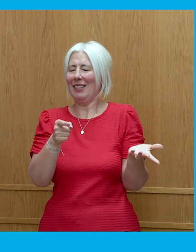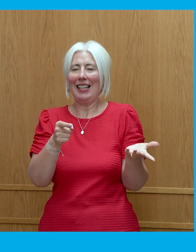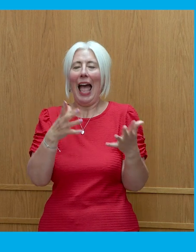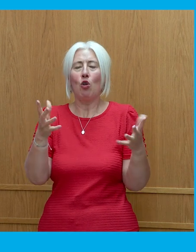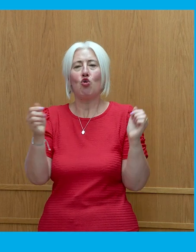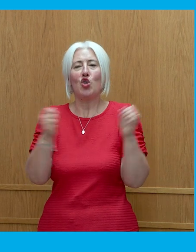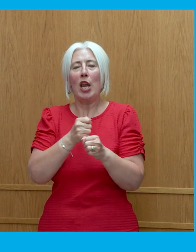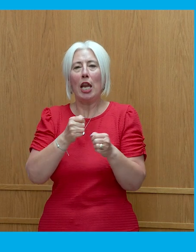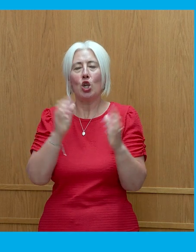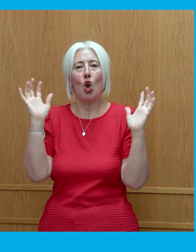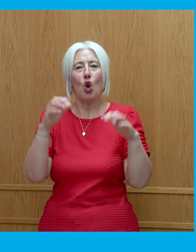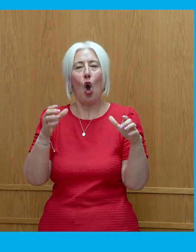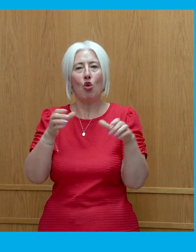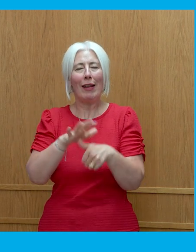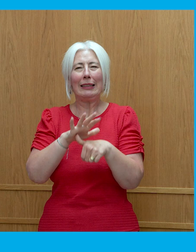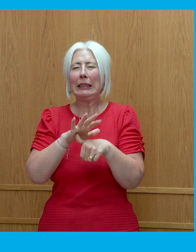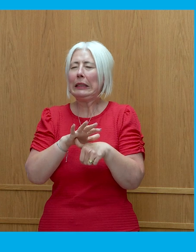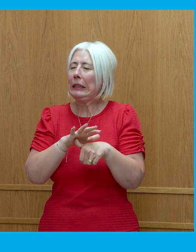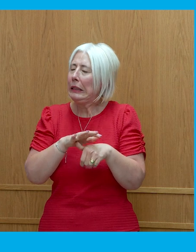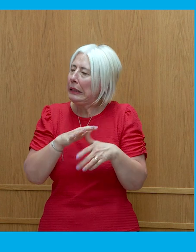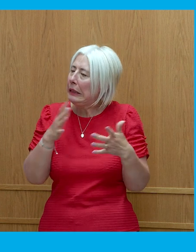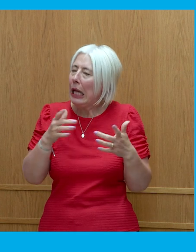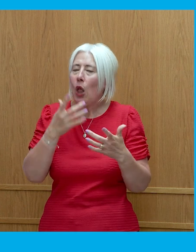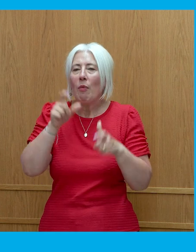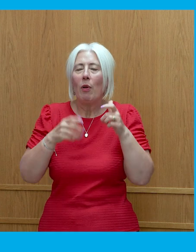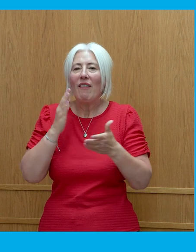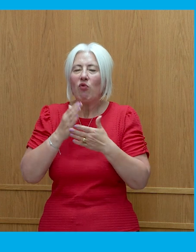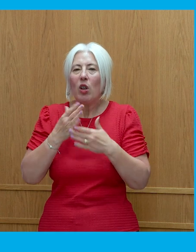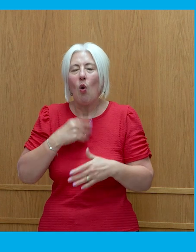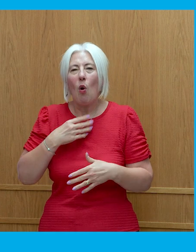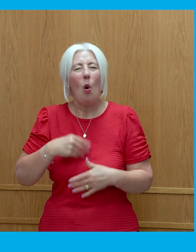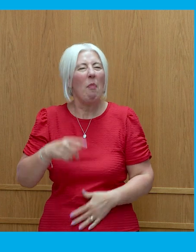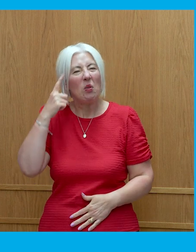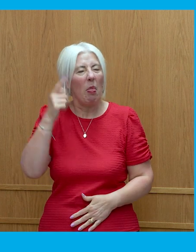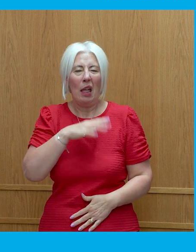require an amount of political will that I don't think exists currently.